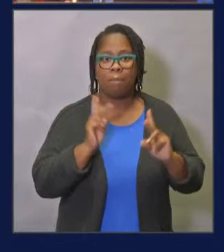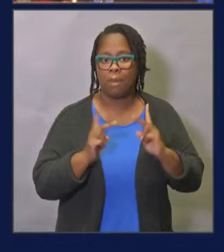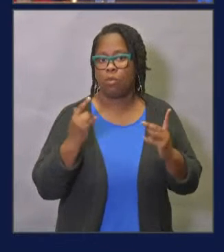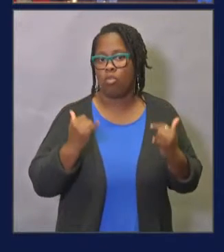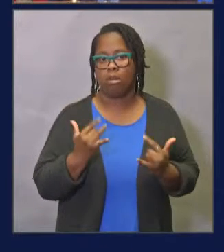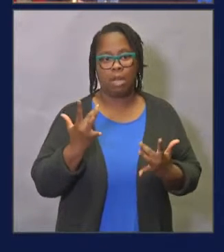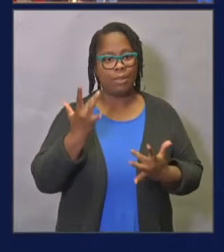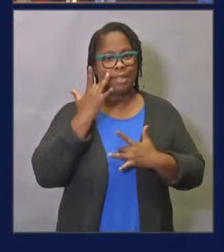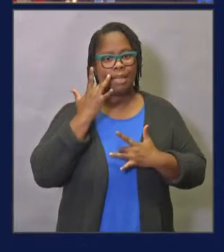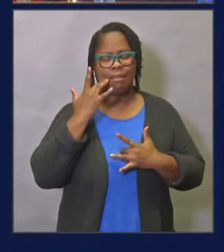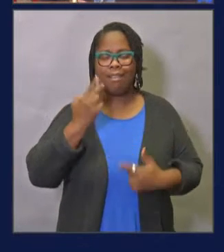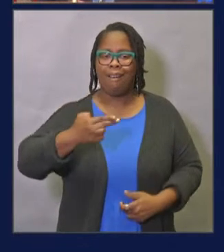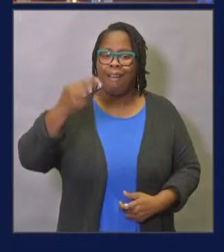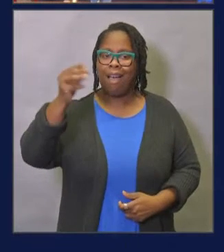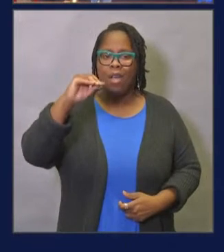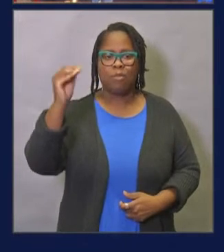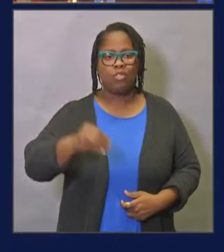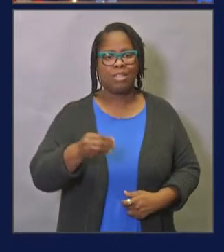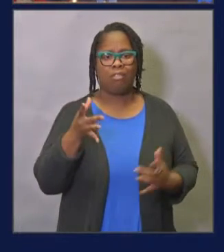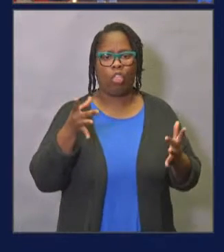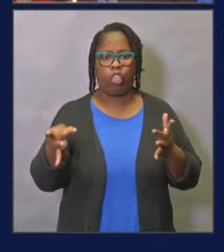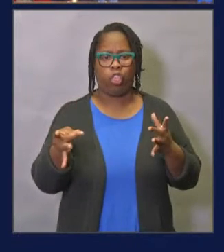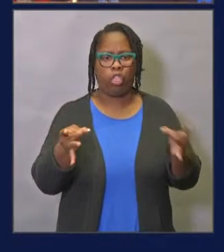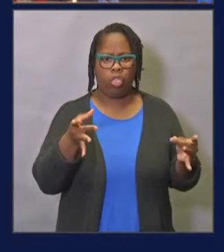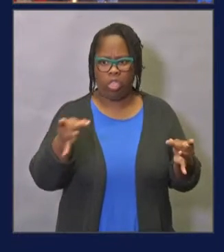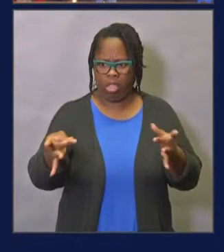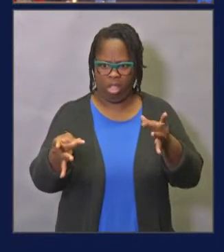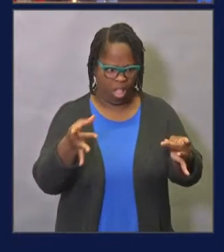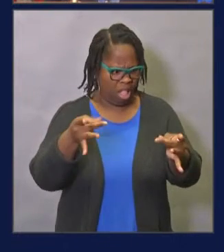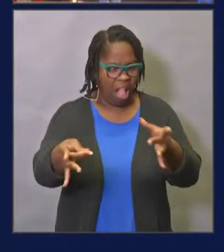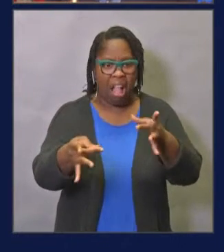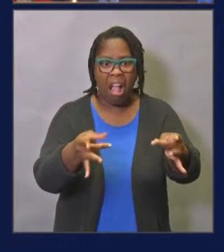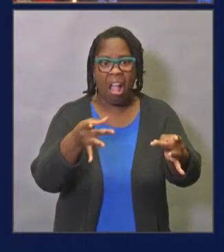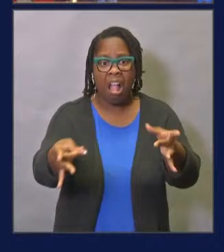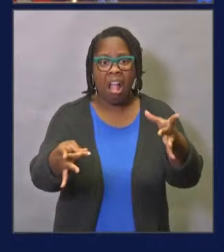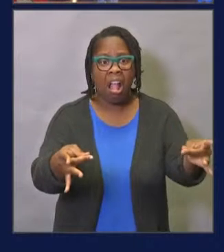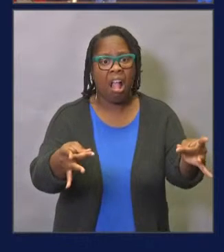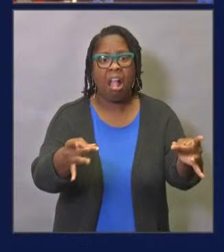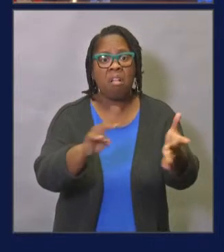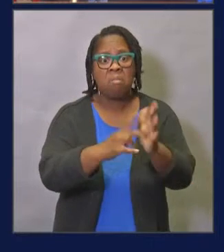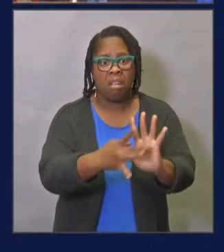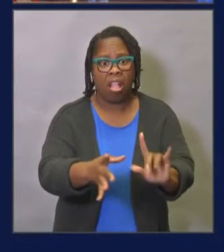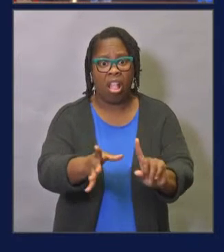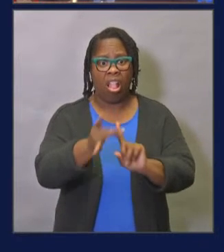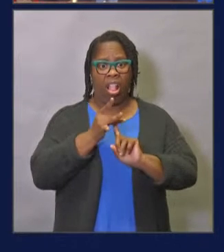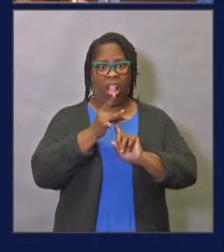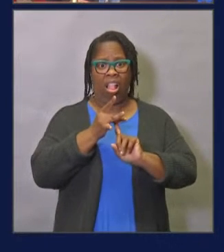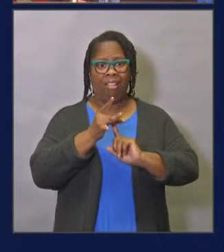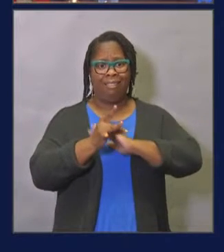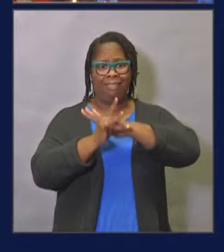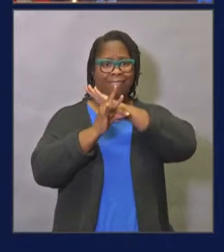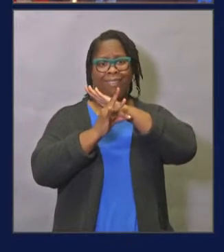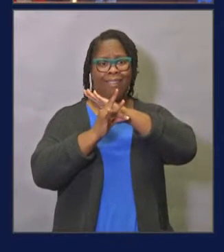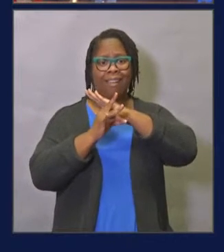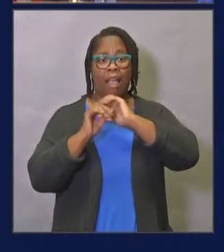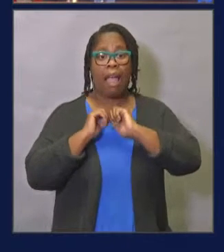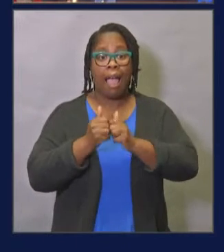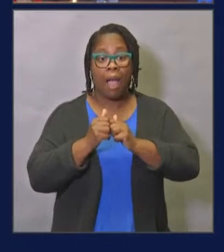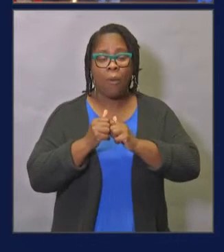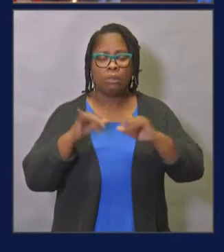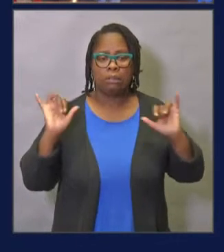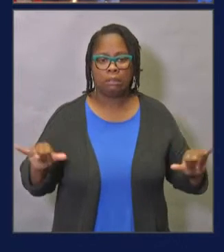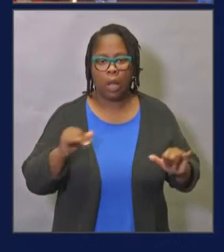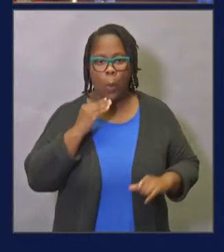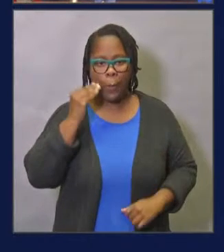With much higher rates of virus transmission, it's critically important to stay at home as much as possible, and if you're going out, to